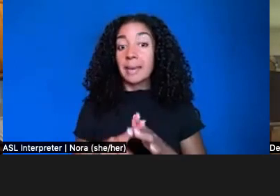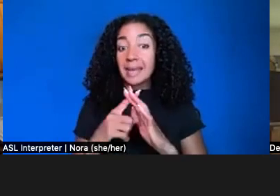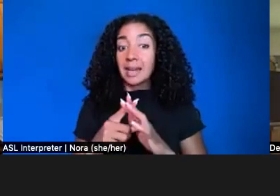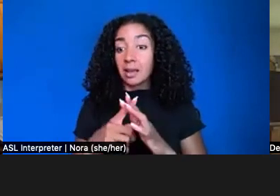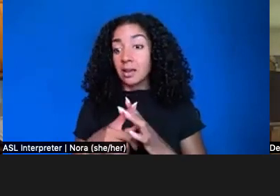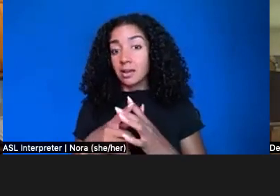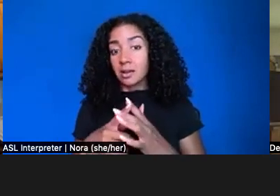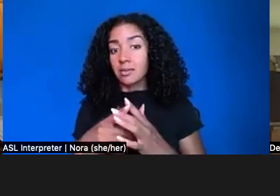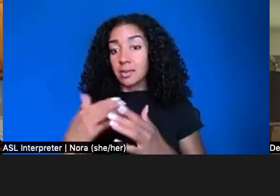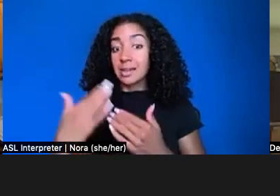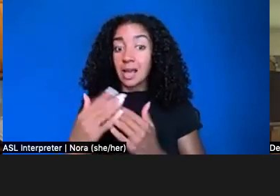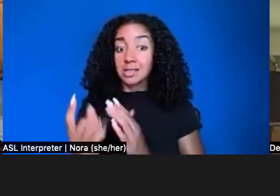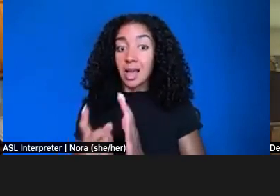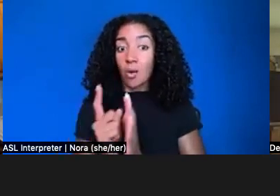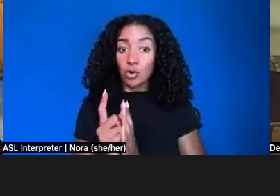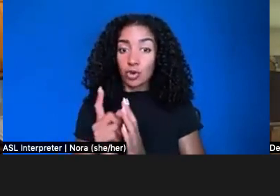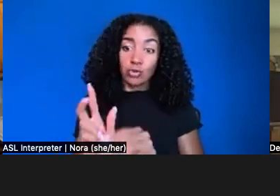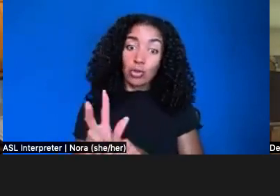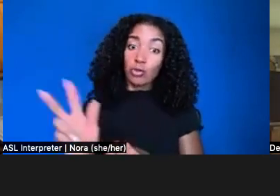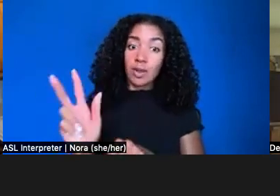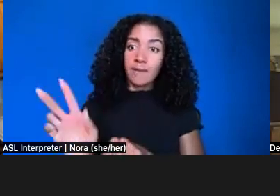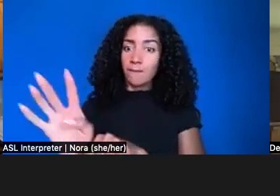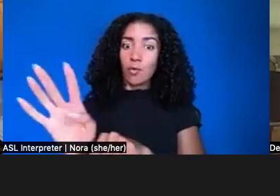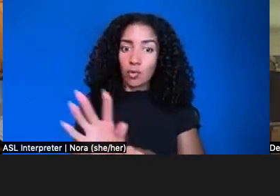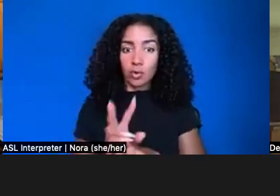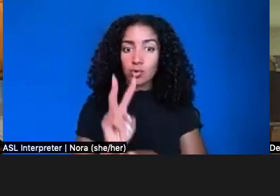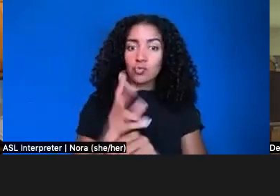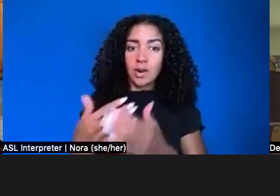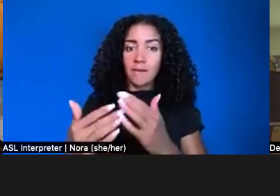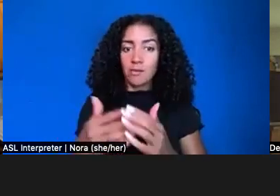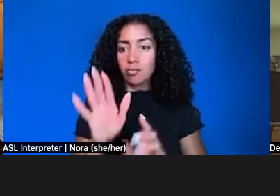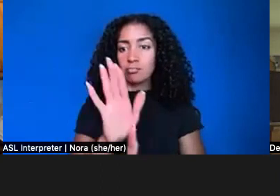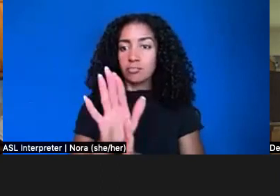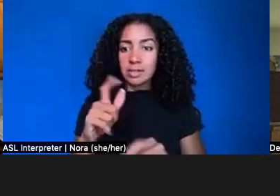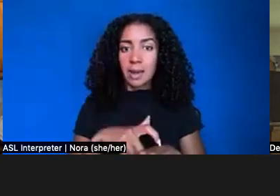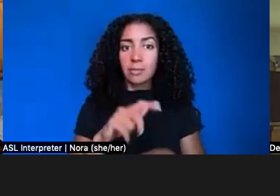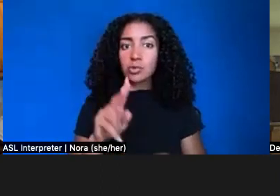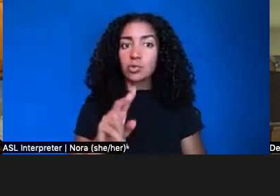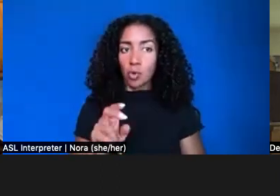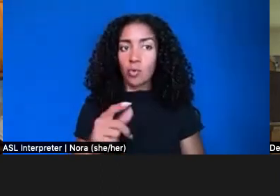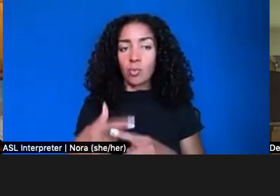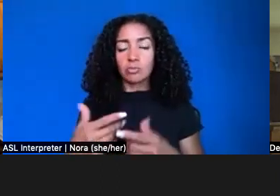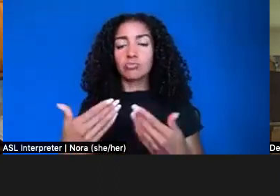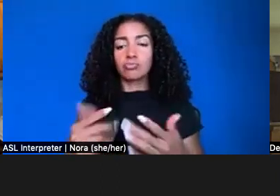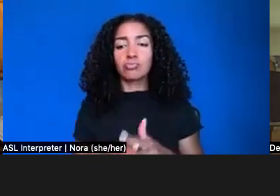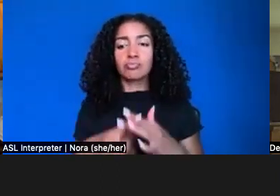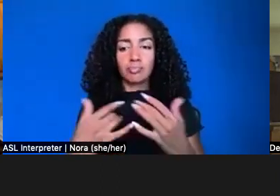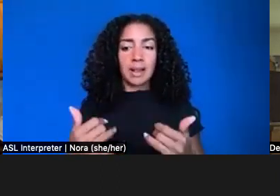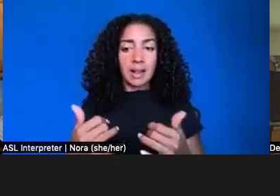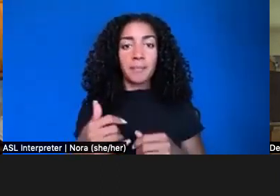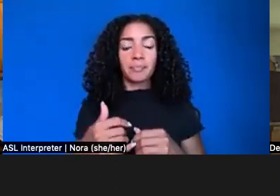video. But this video is a good one. I don't know if y'all heard of it. Lila June.